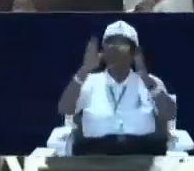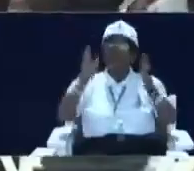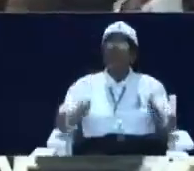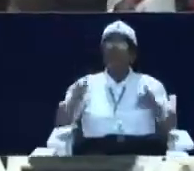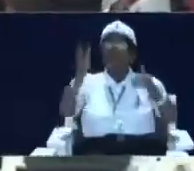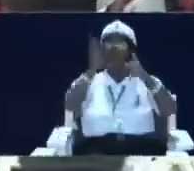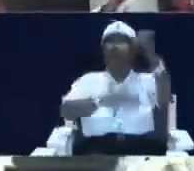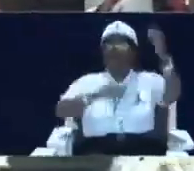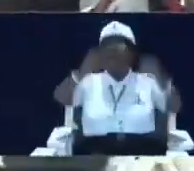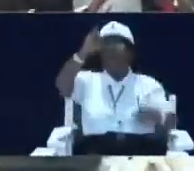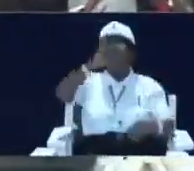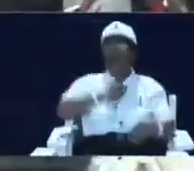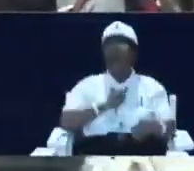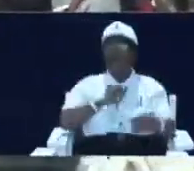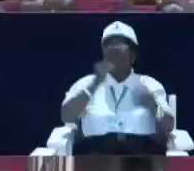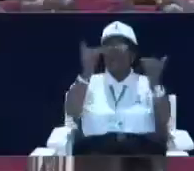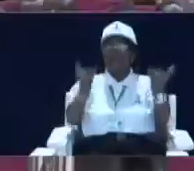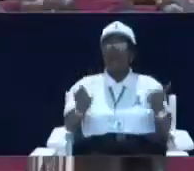Now, I know,